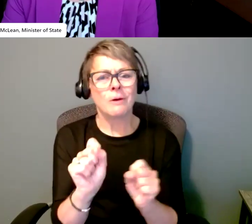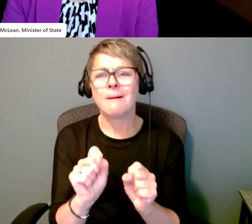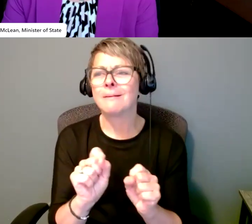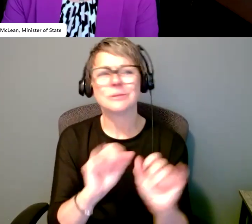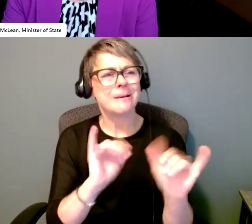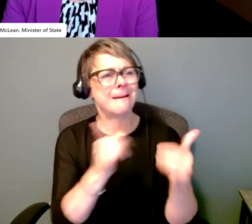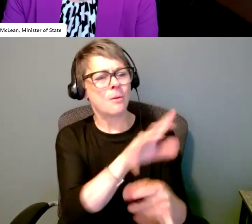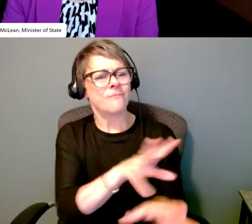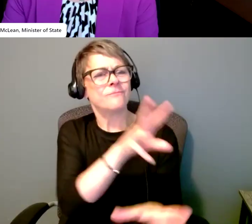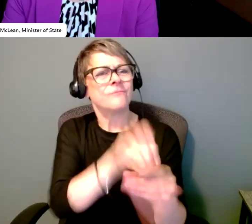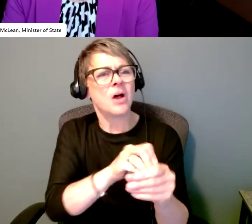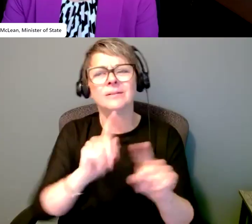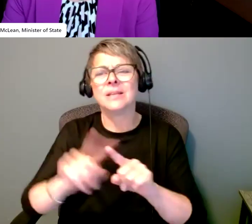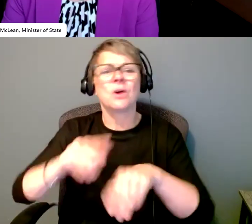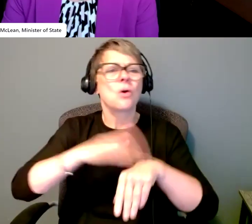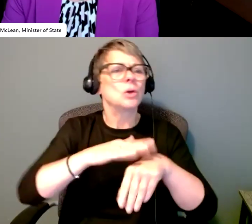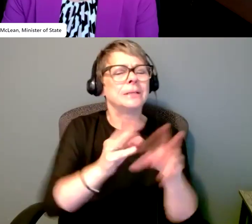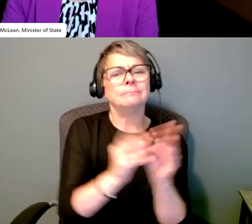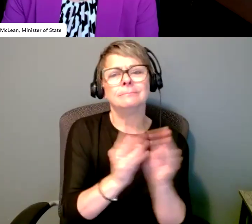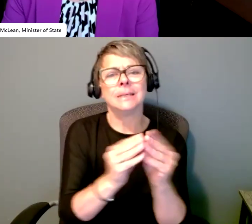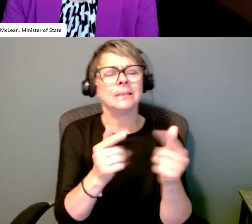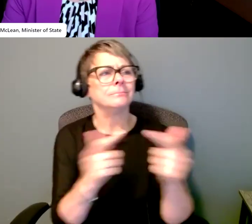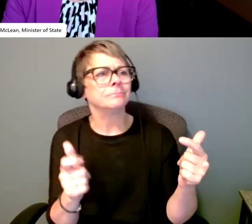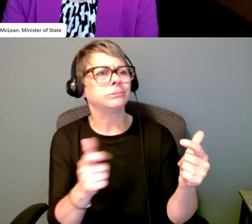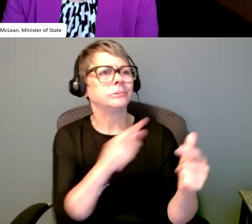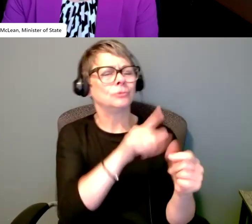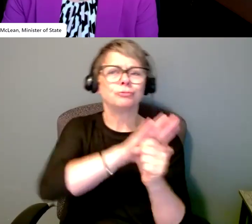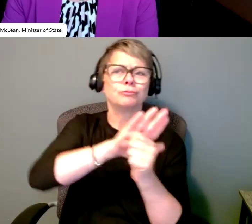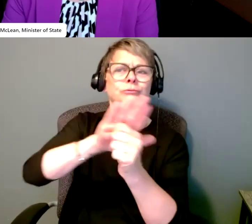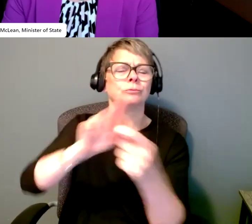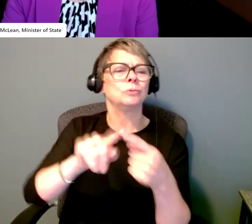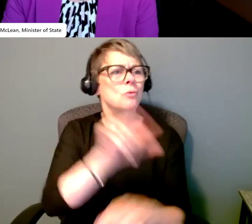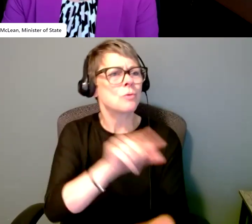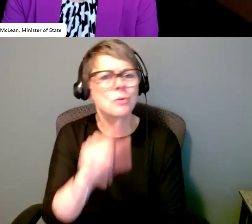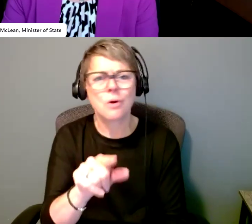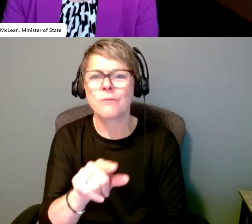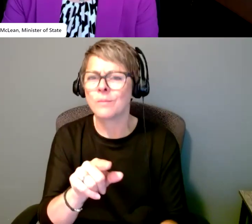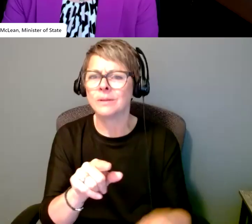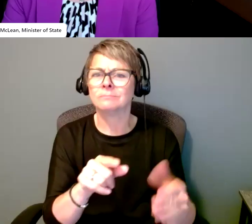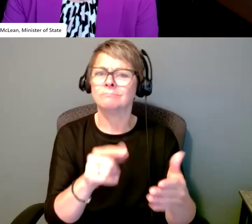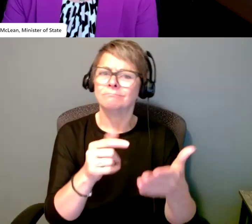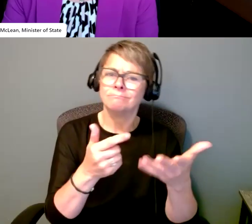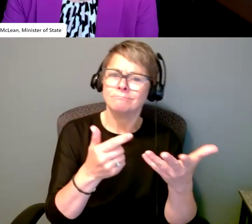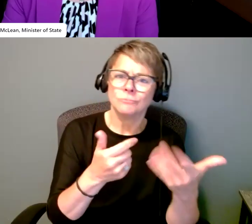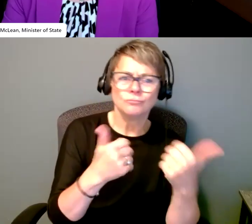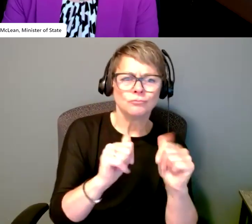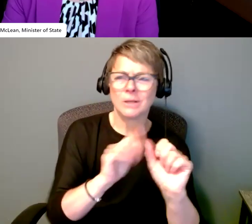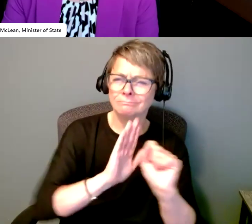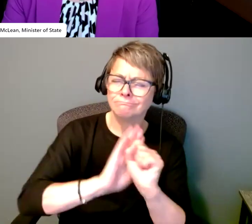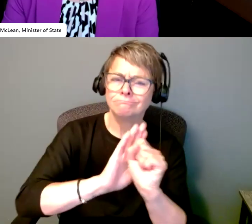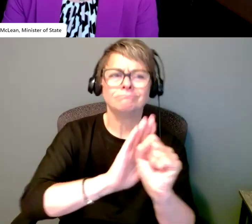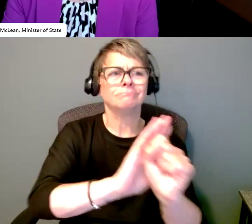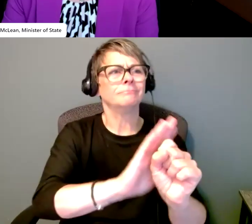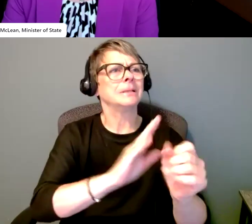in the consultations that she speared with the government to get those to get the movers and shakers into the rooms and the funding